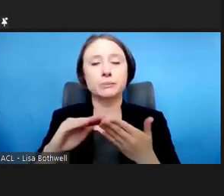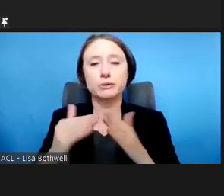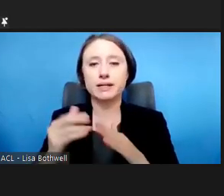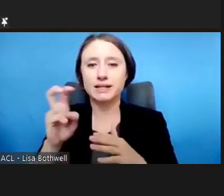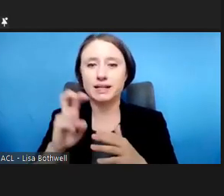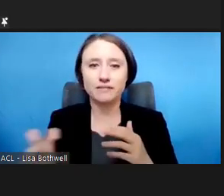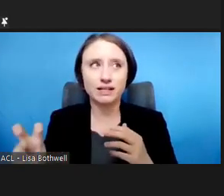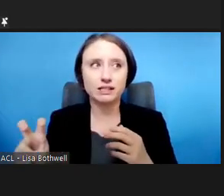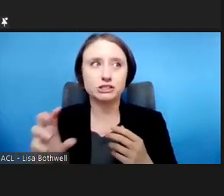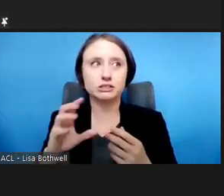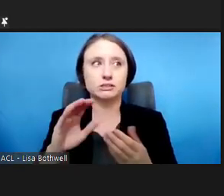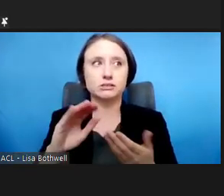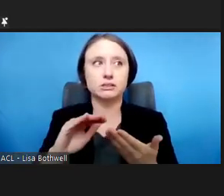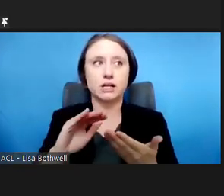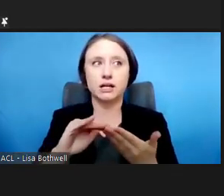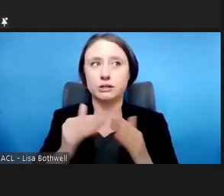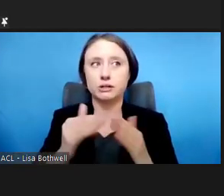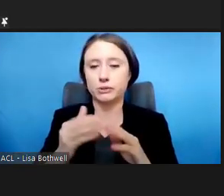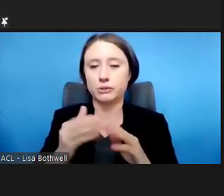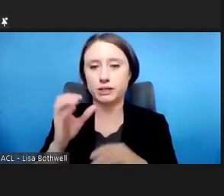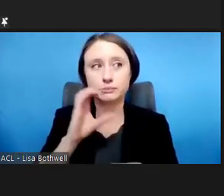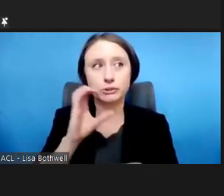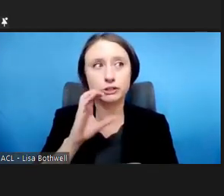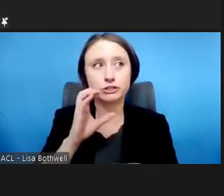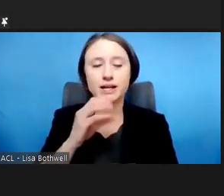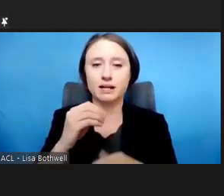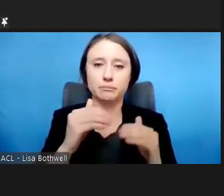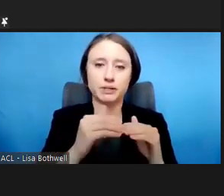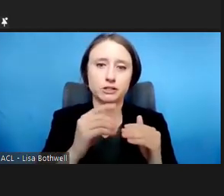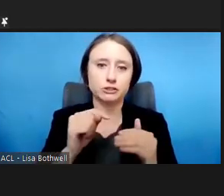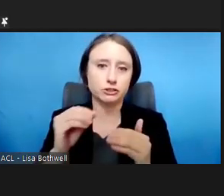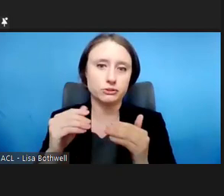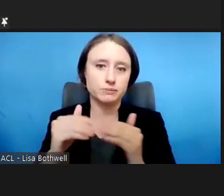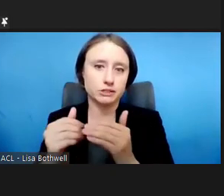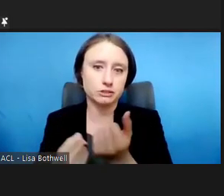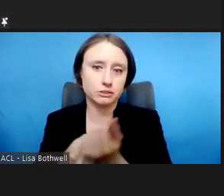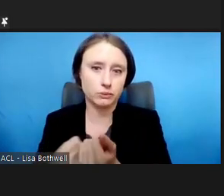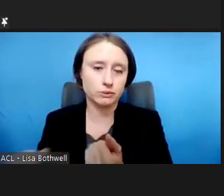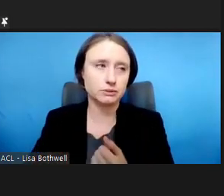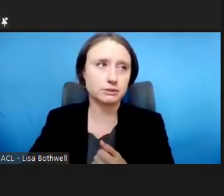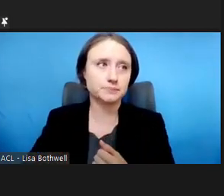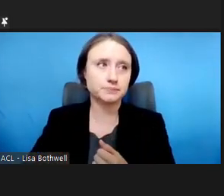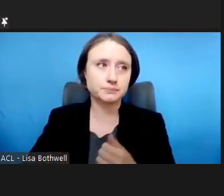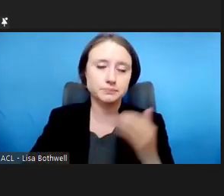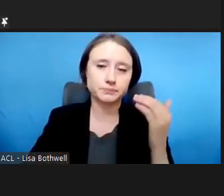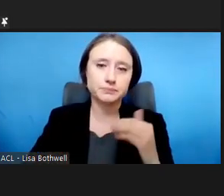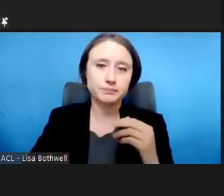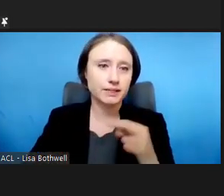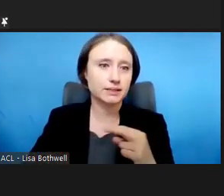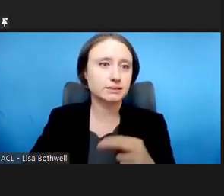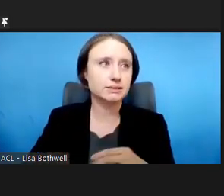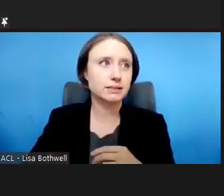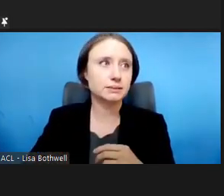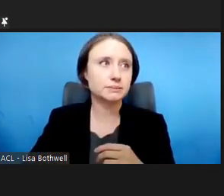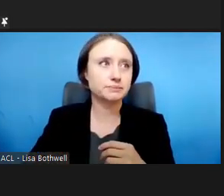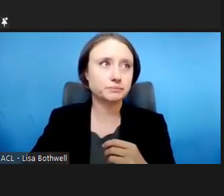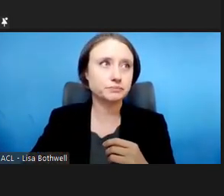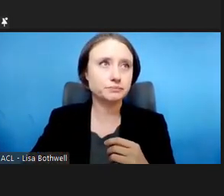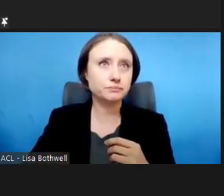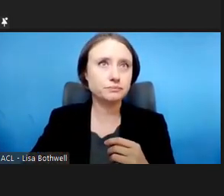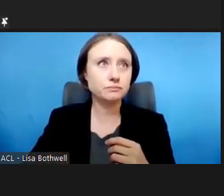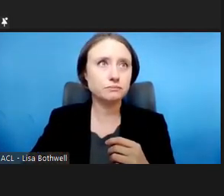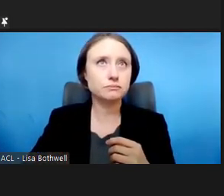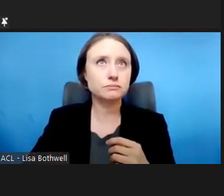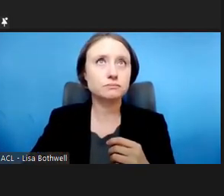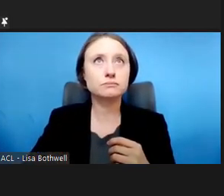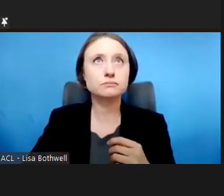supports, day programs, community navigation, community exploration, and peer-to-peer supports.